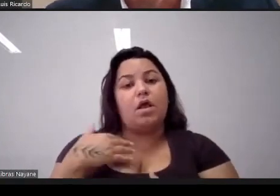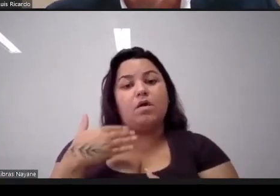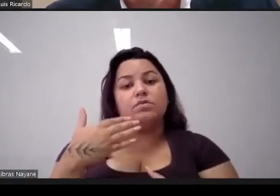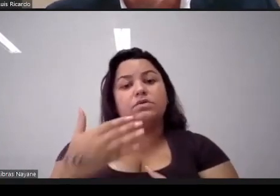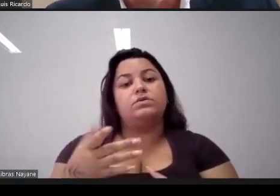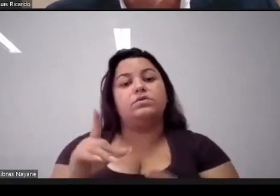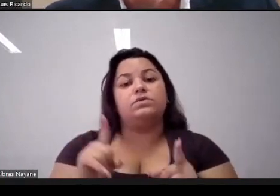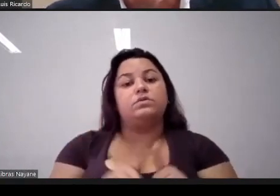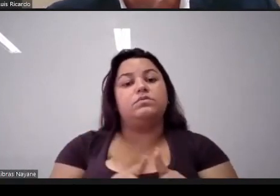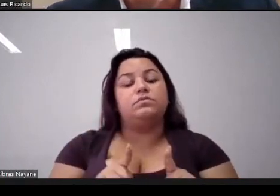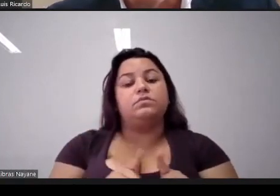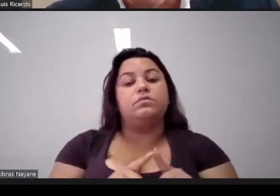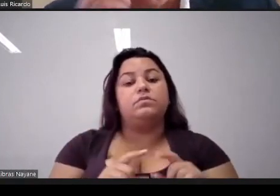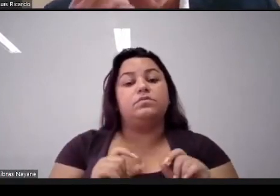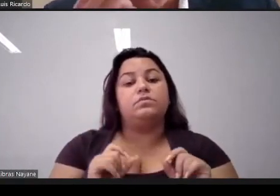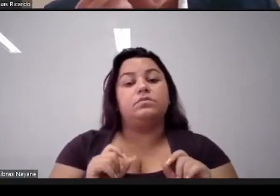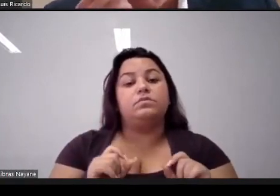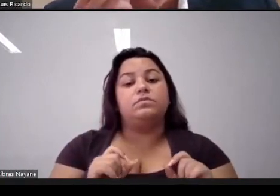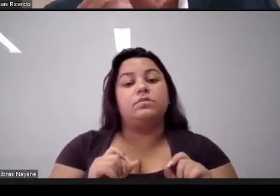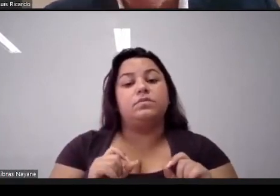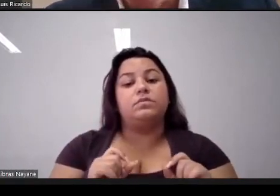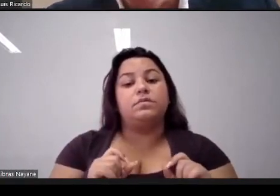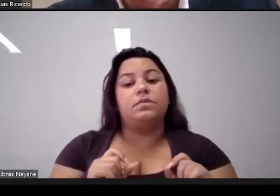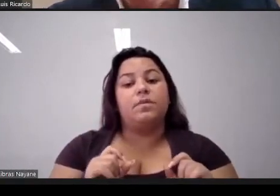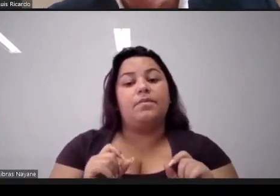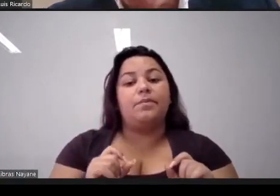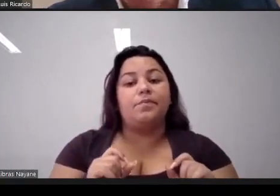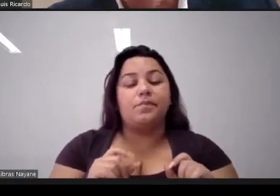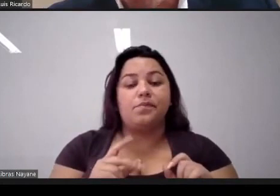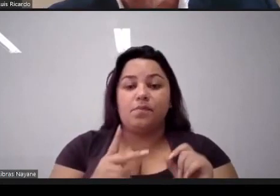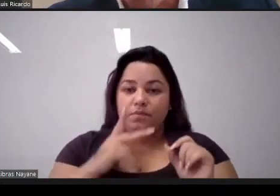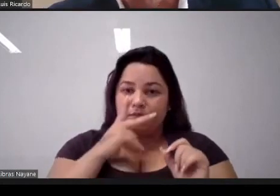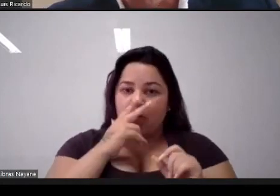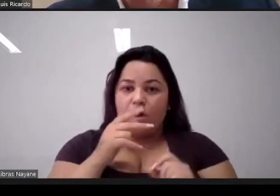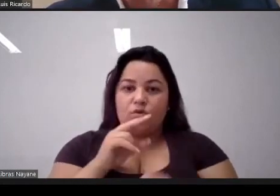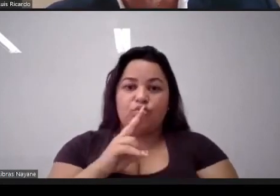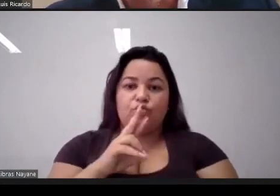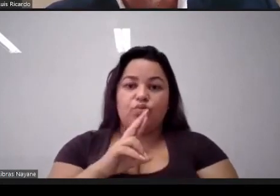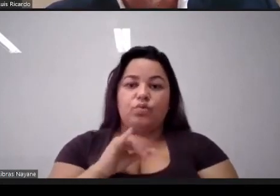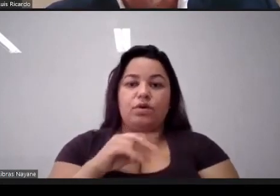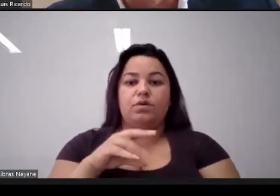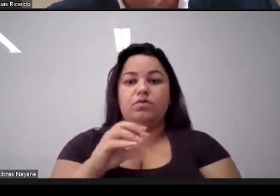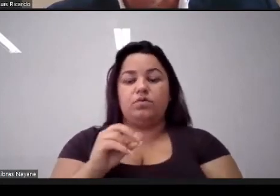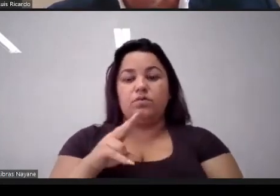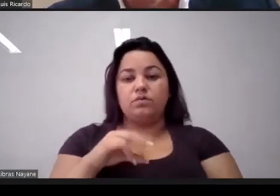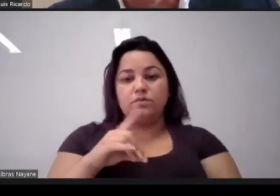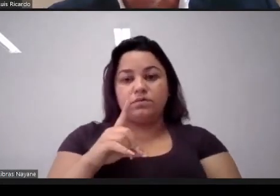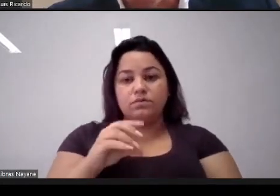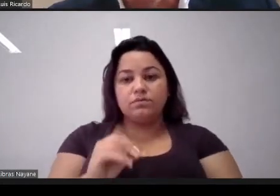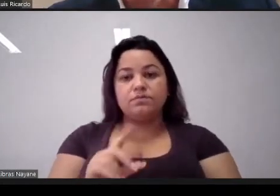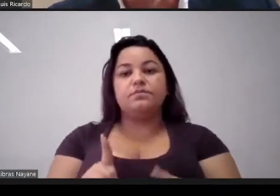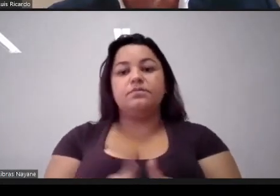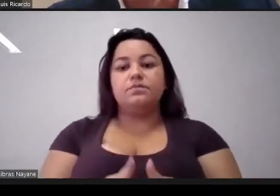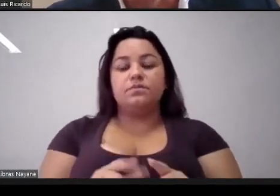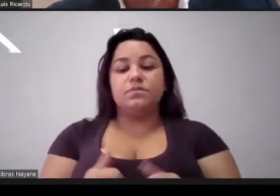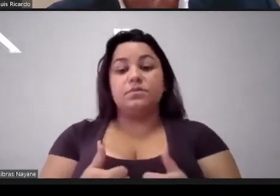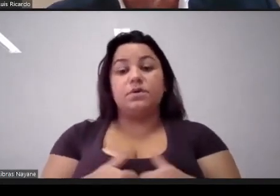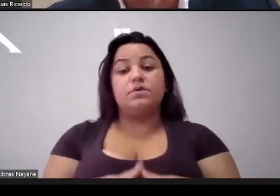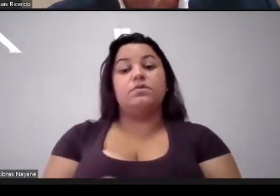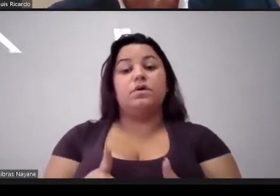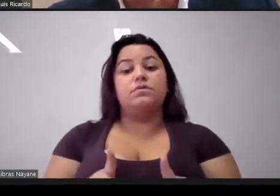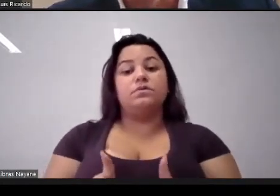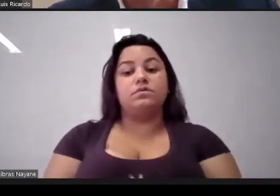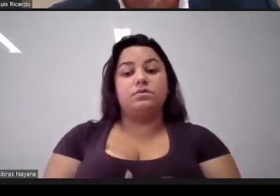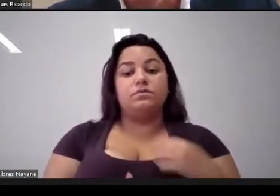And I think in the UK, we are still debating whether tax relief can